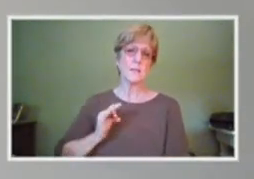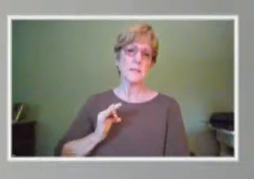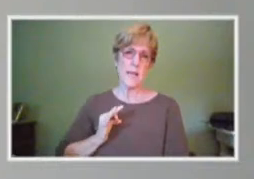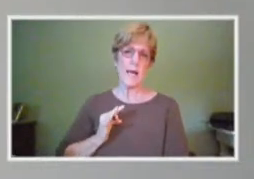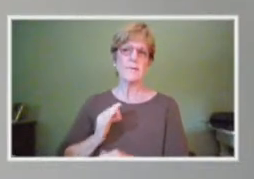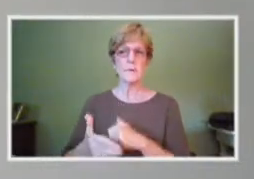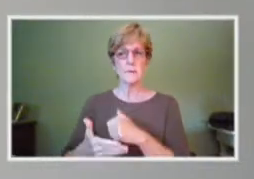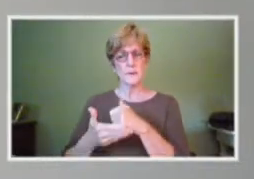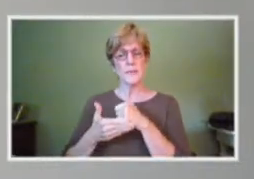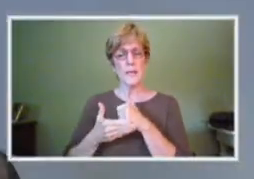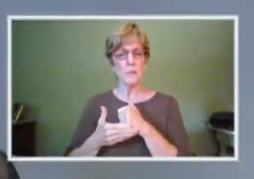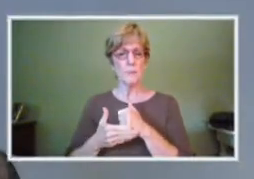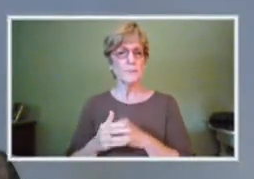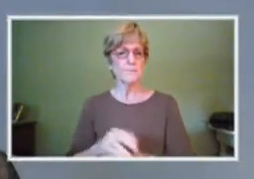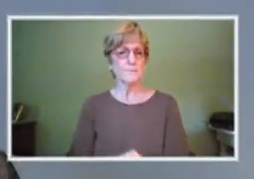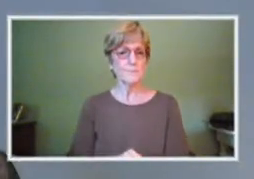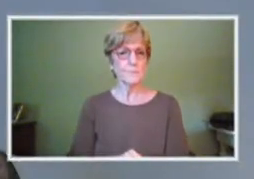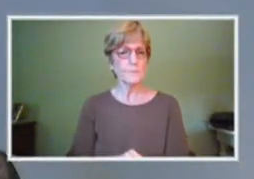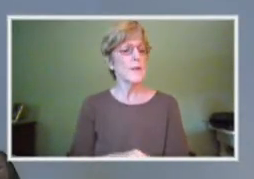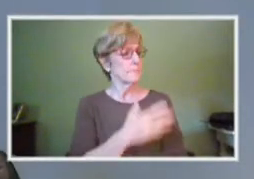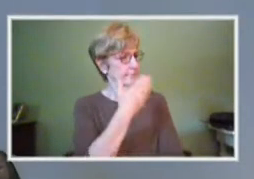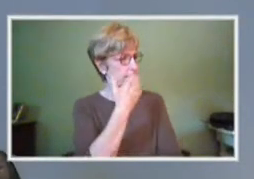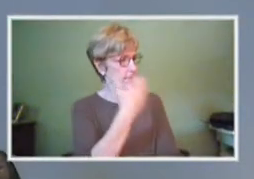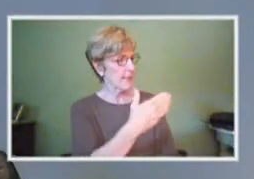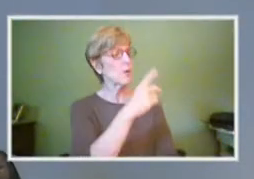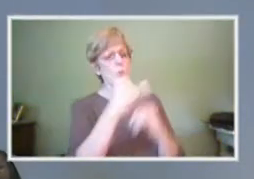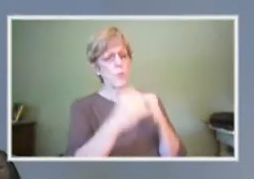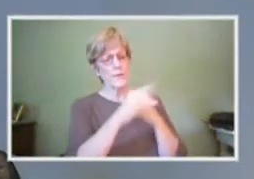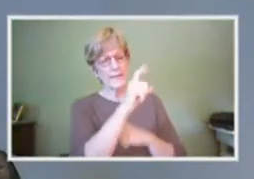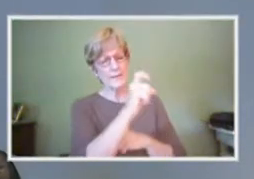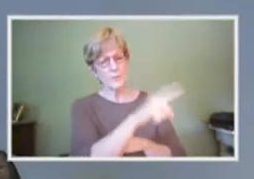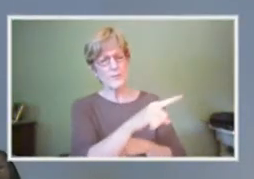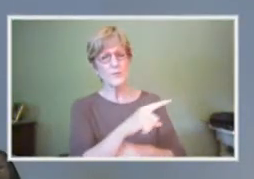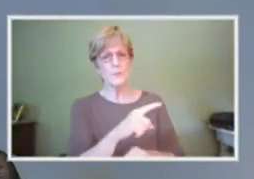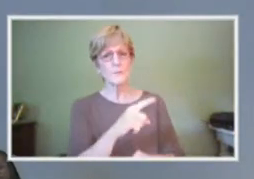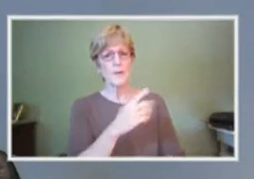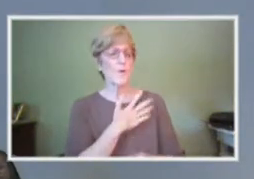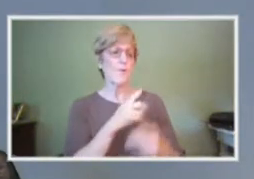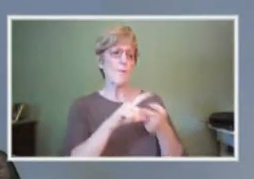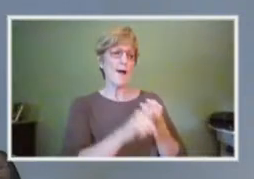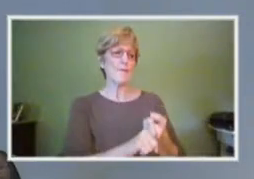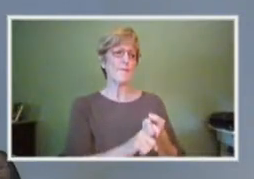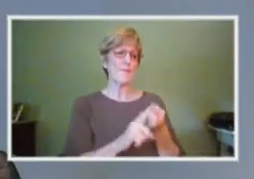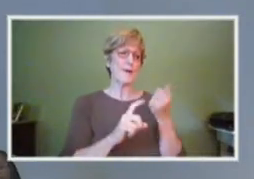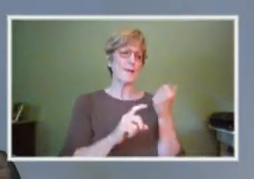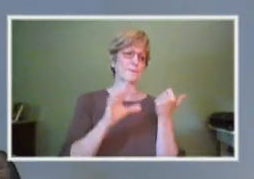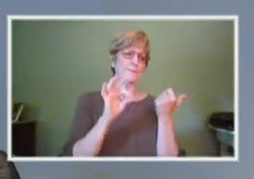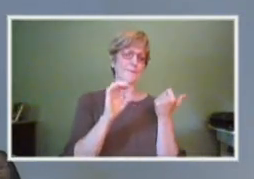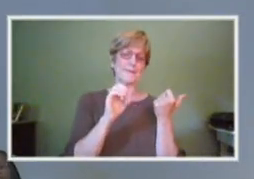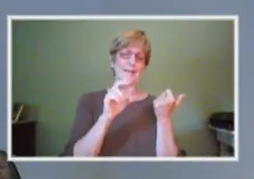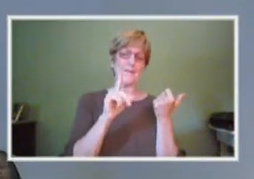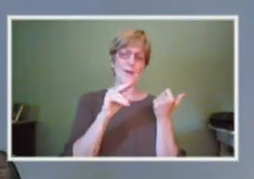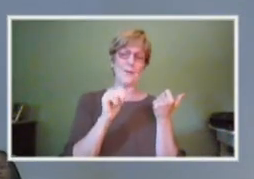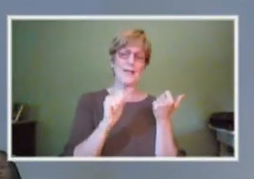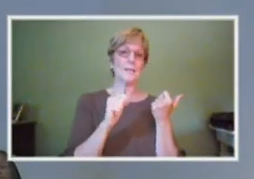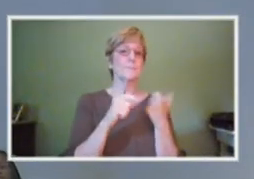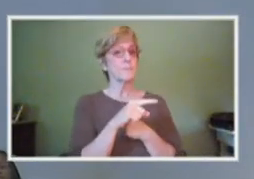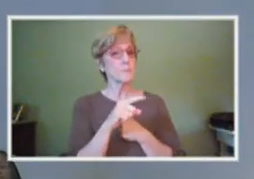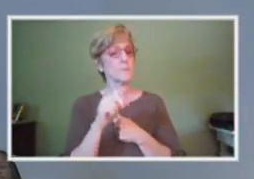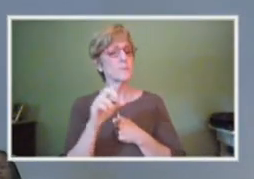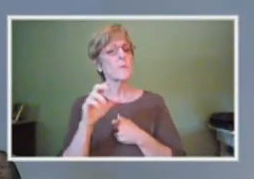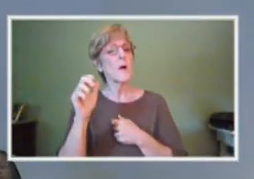with our needs. Thank you, Chief. And just one last question for my friend over there, Frederica. On the